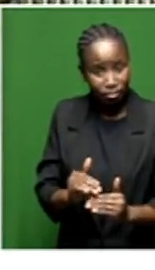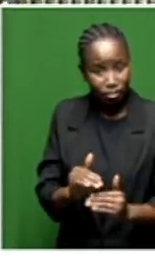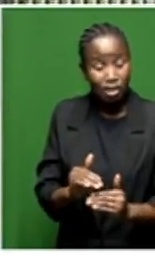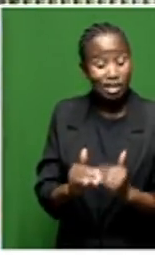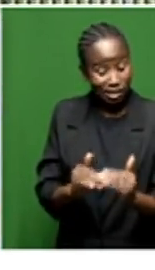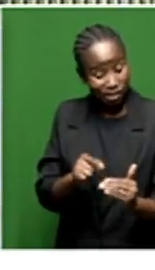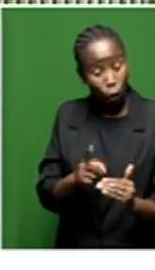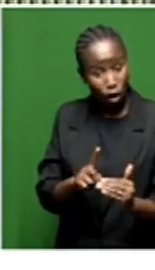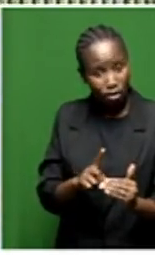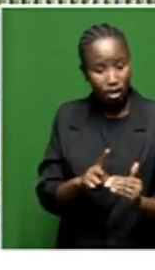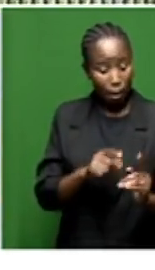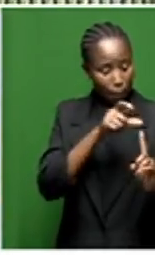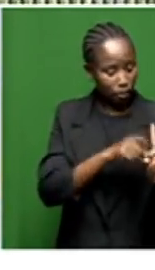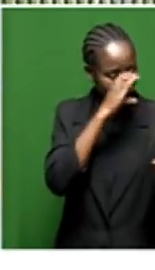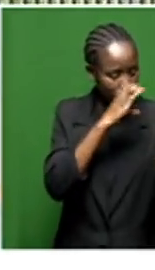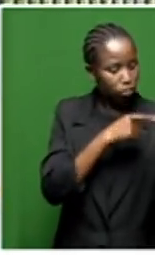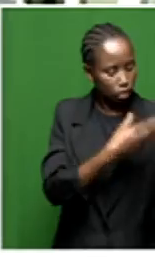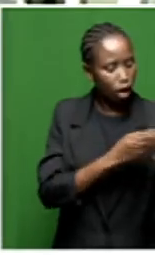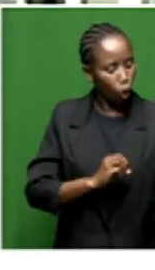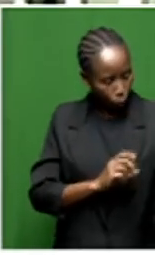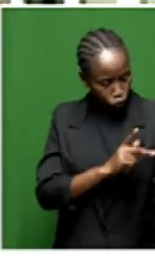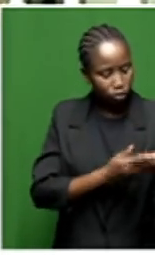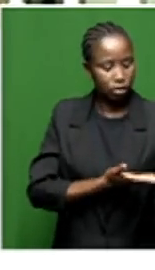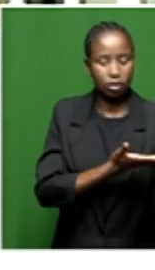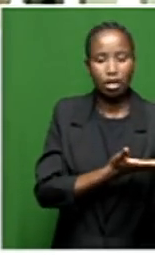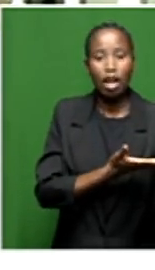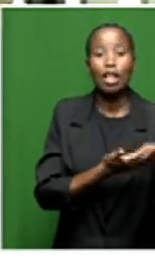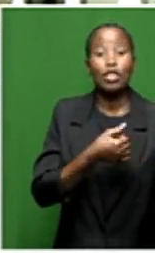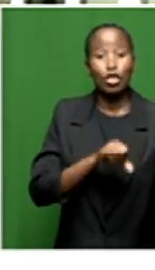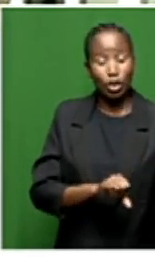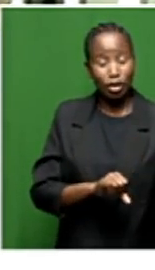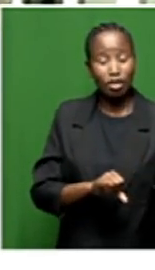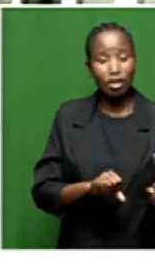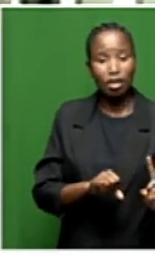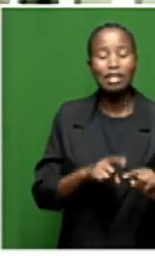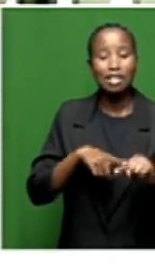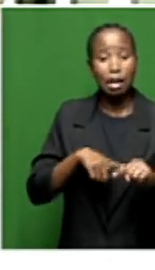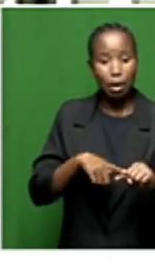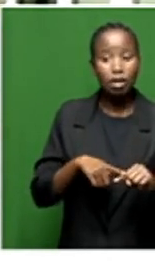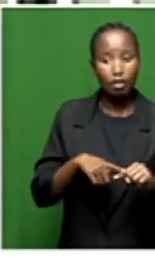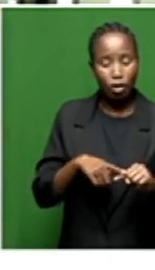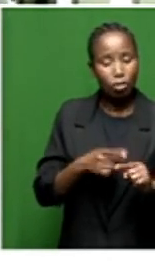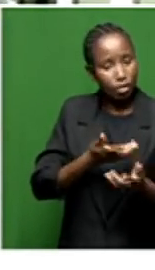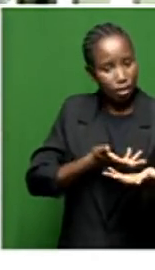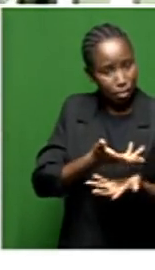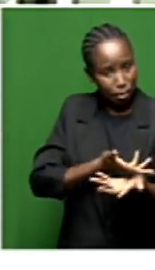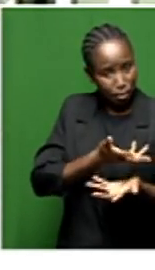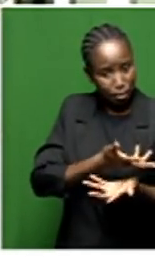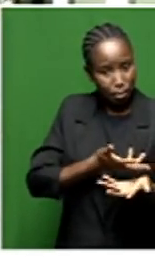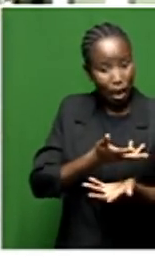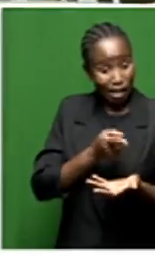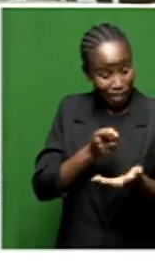be given an opportunity, and it is based on that engagement which I think has